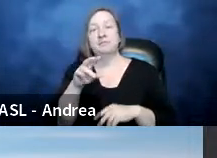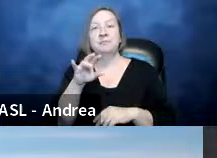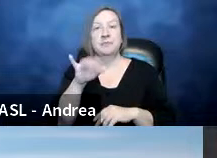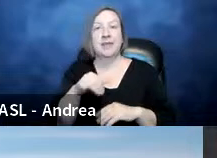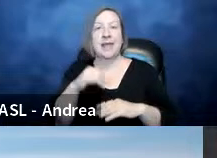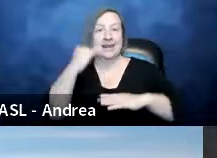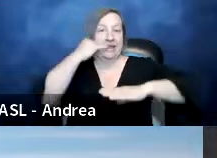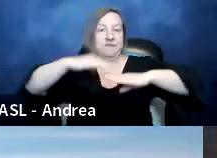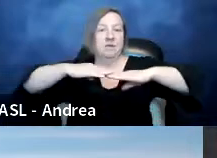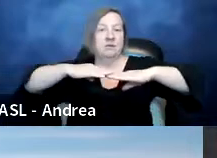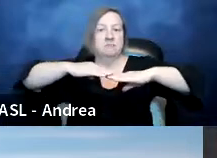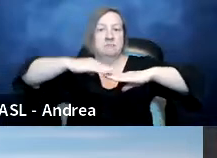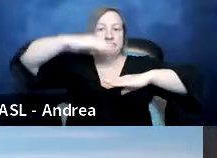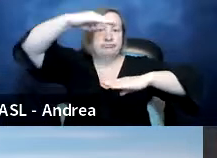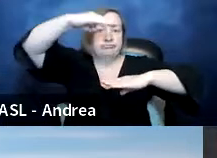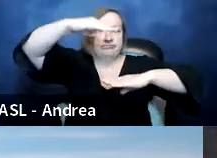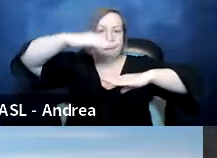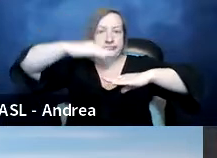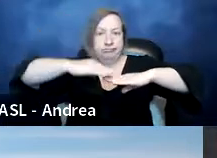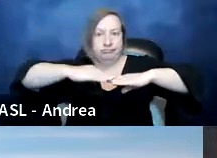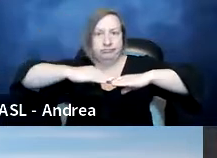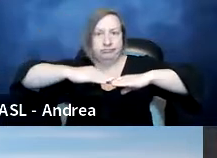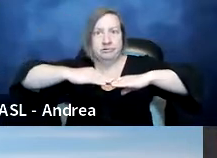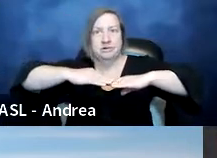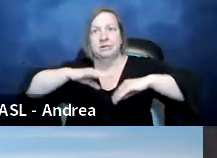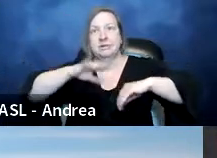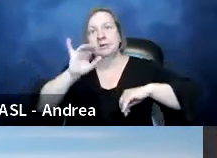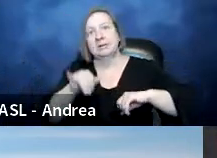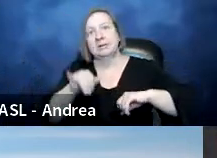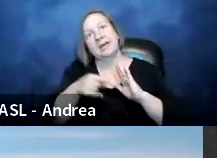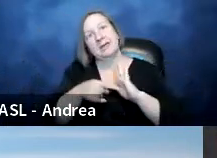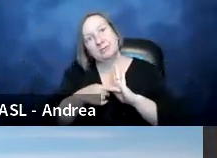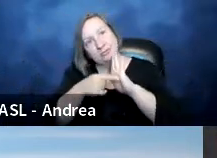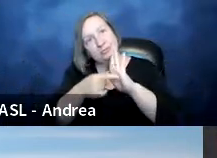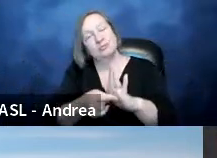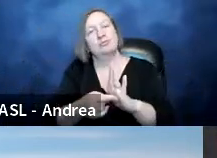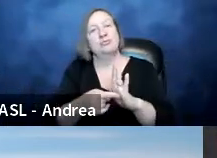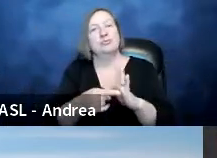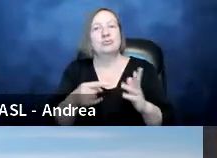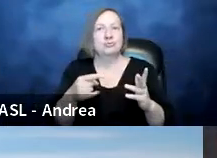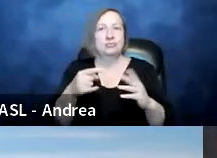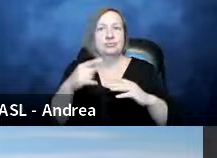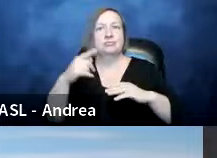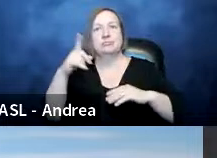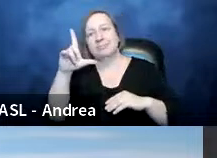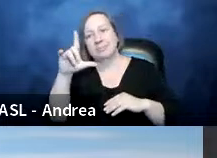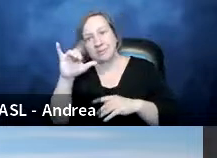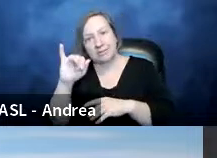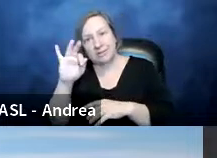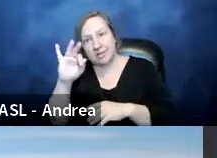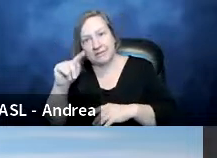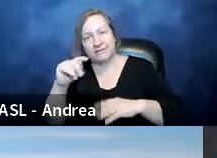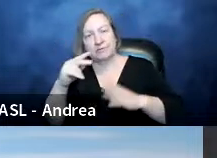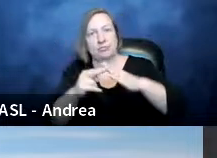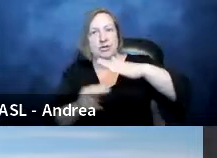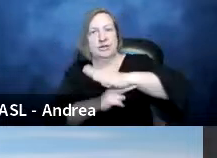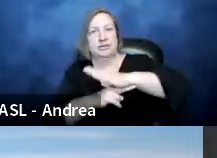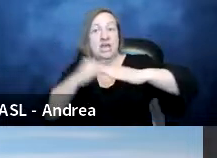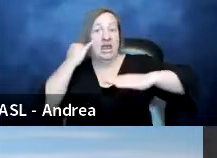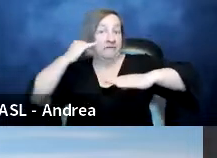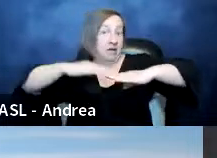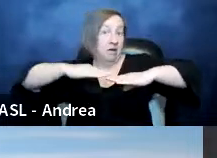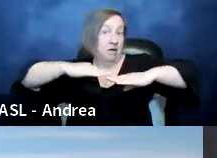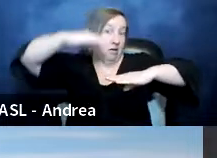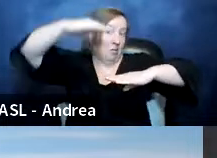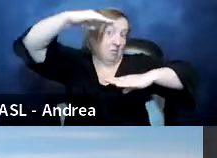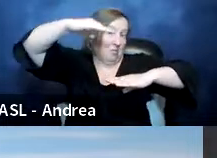movable span option. And it's currently reflecting that as a lift bridge in the up position. You can see